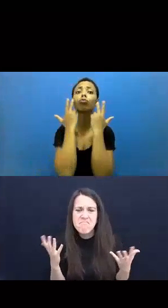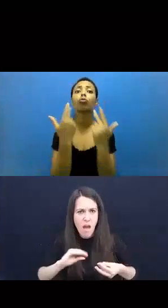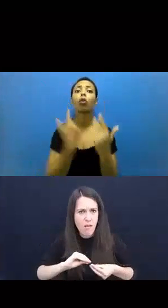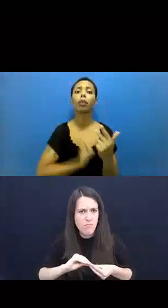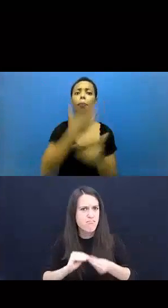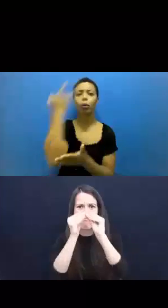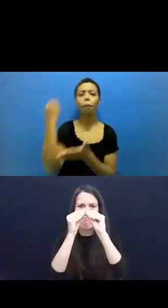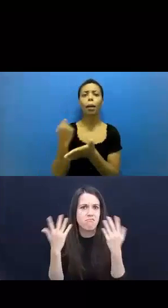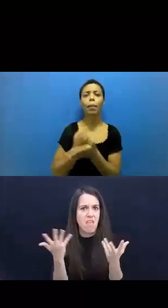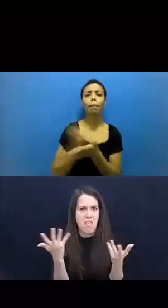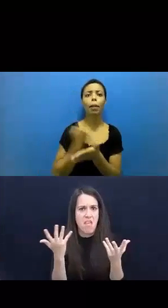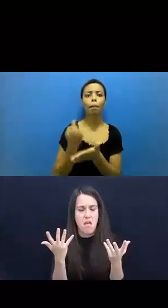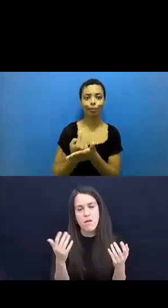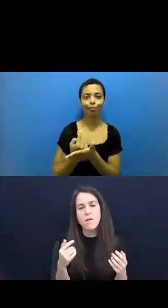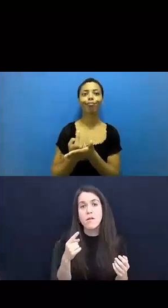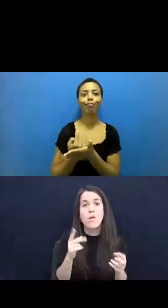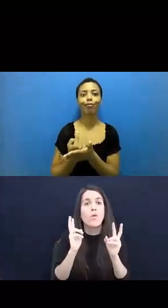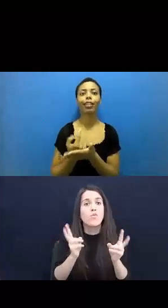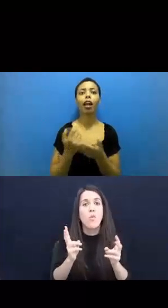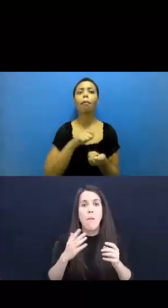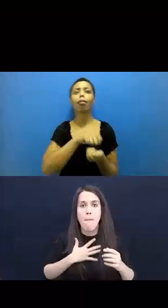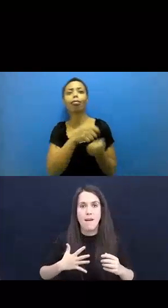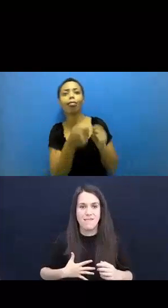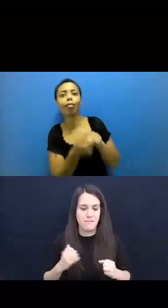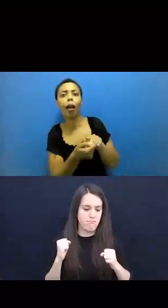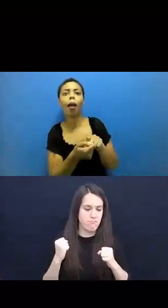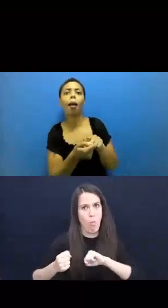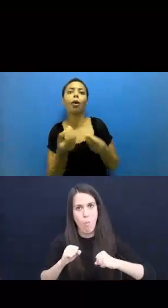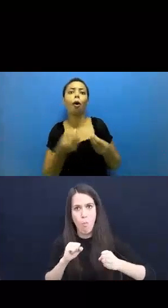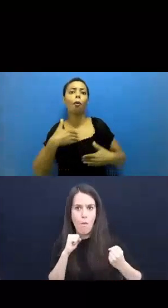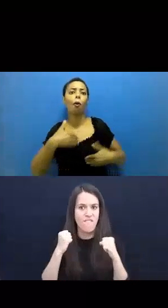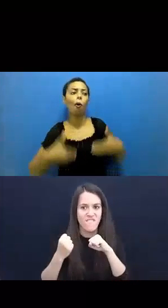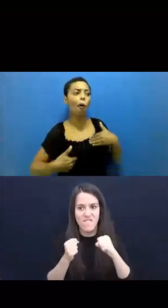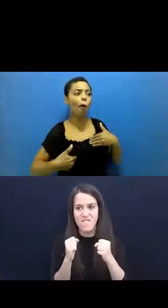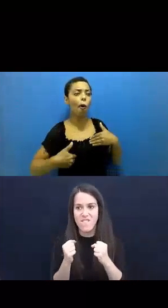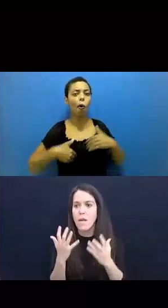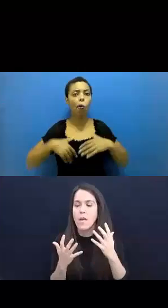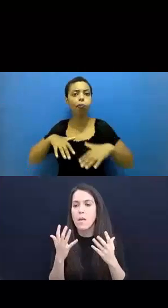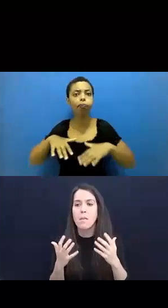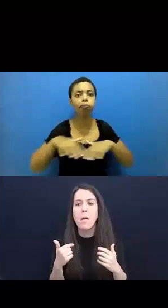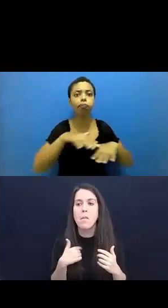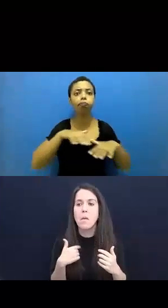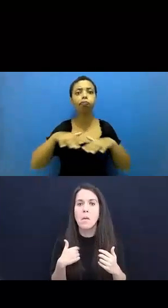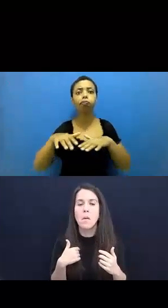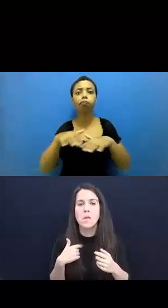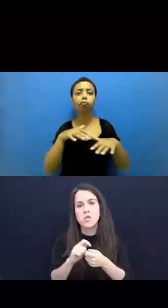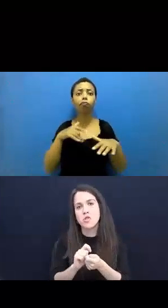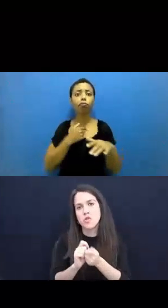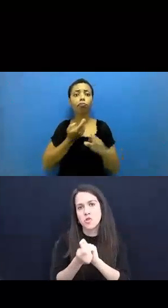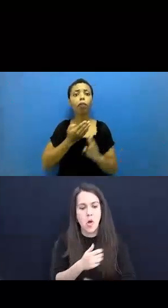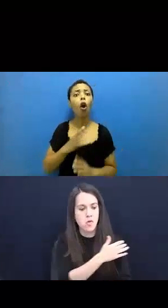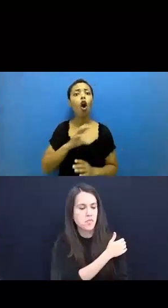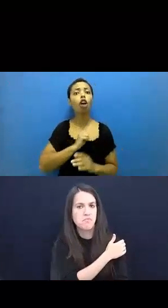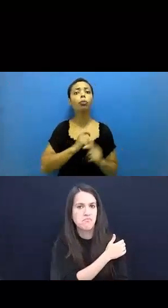adapted from from your body movements. If I like to change my location to the other side, that's